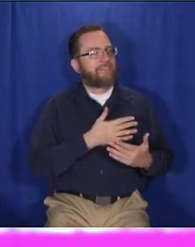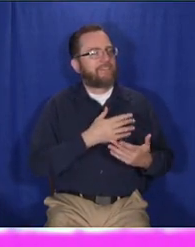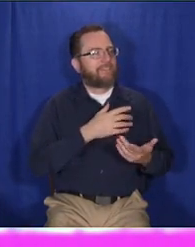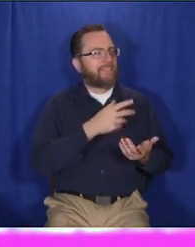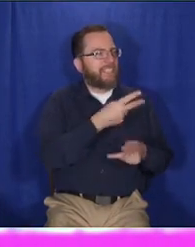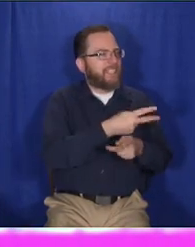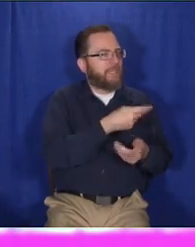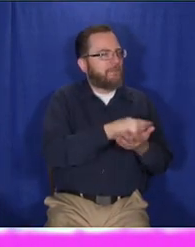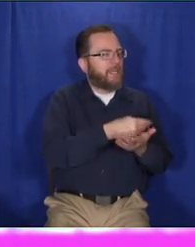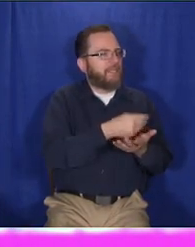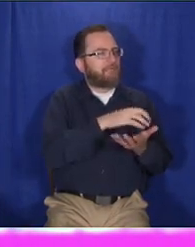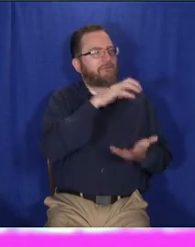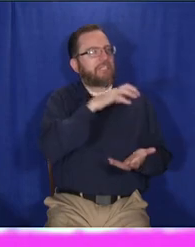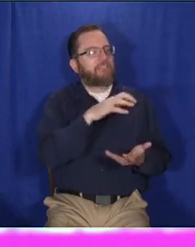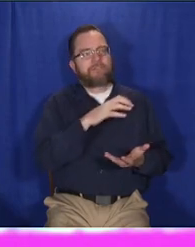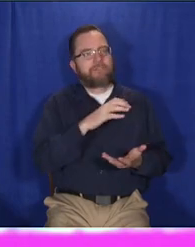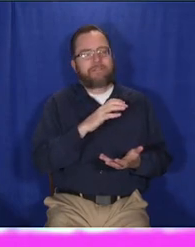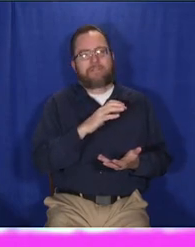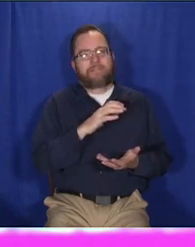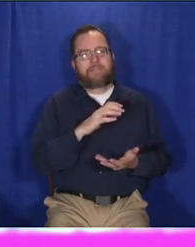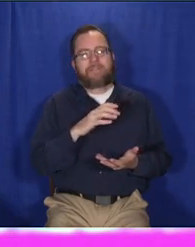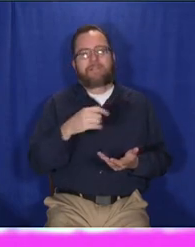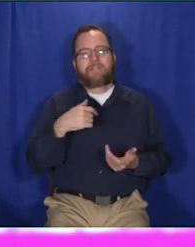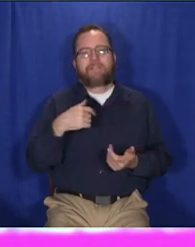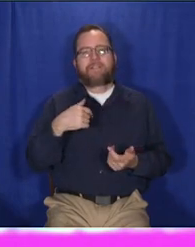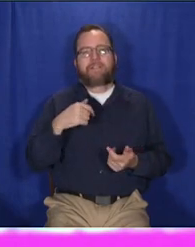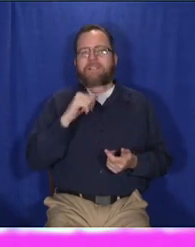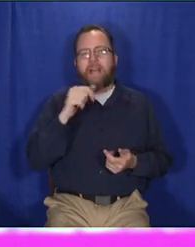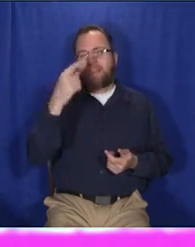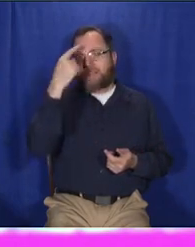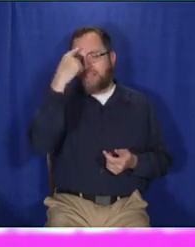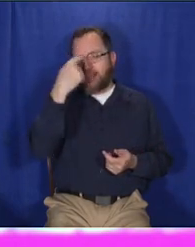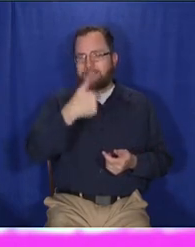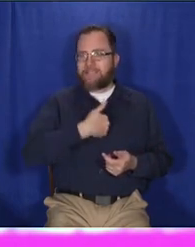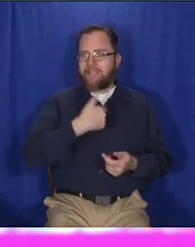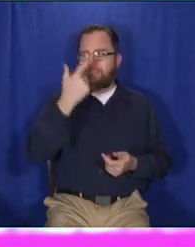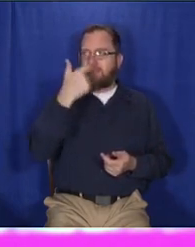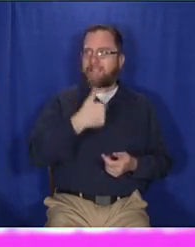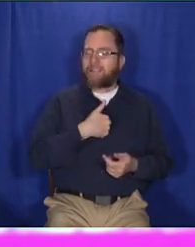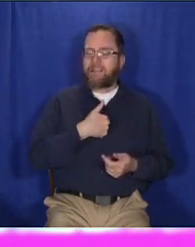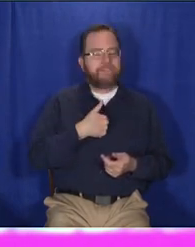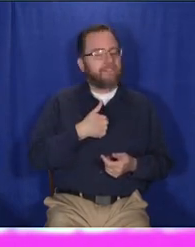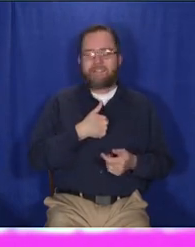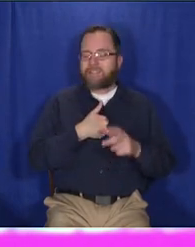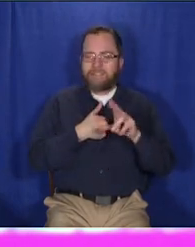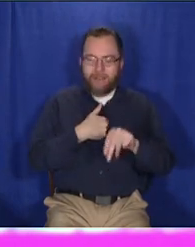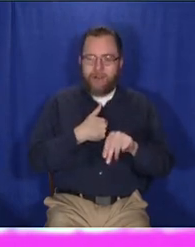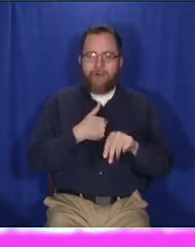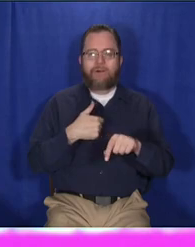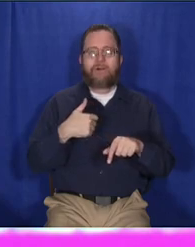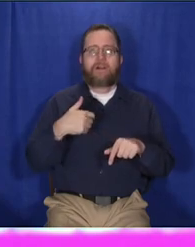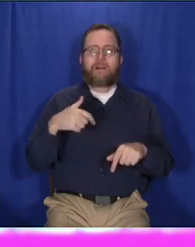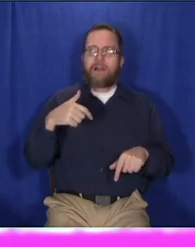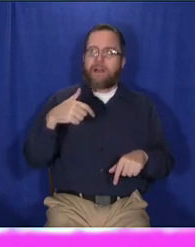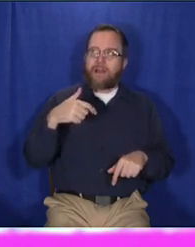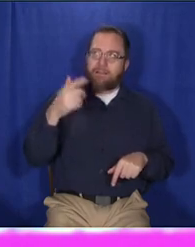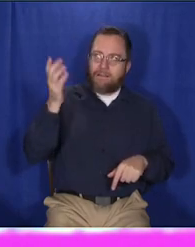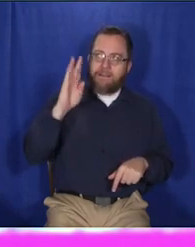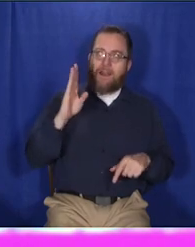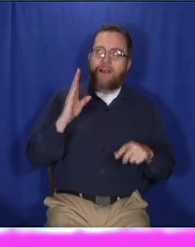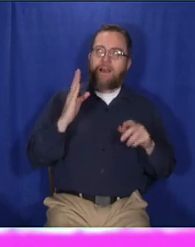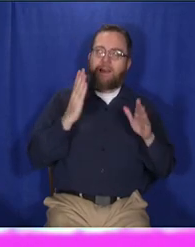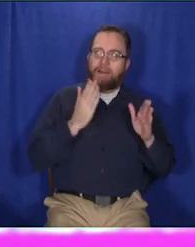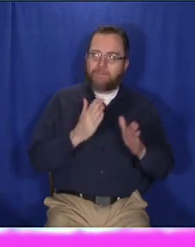against this lie, against the tyranny of self-centeredness. We are saying, no, I know I am designed to reflect my